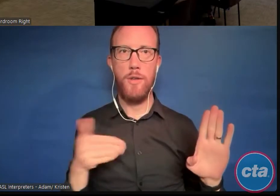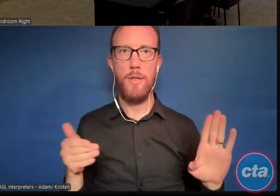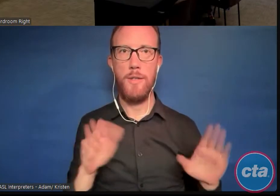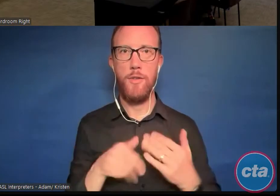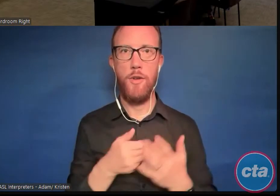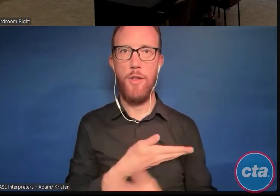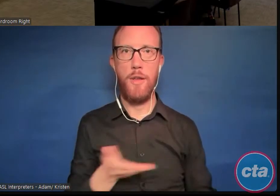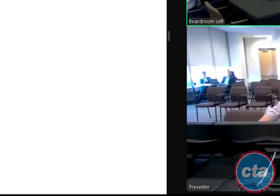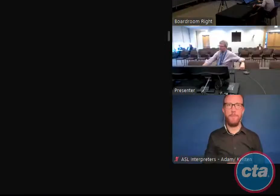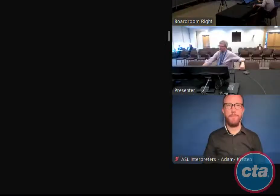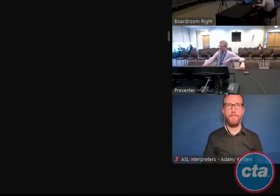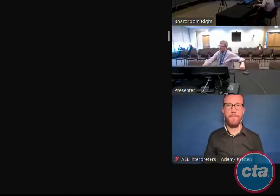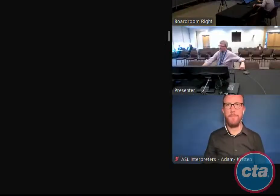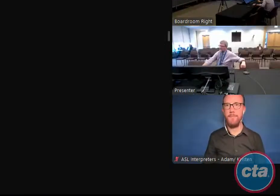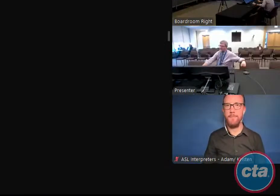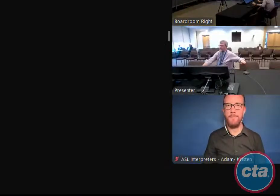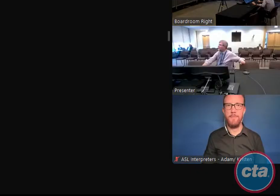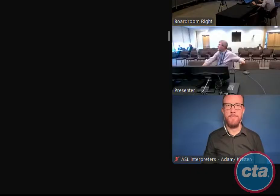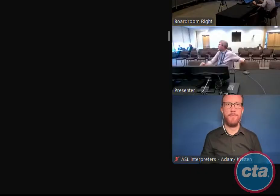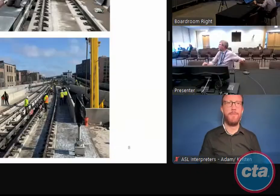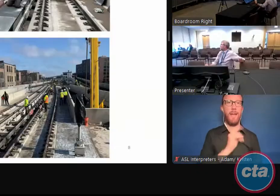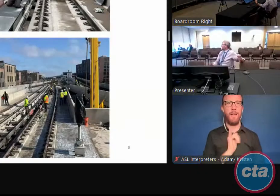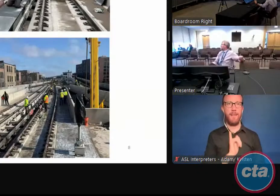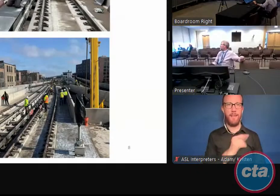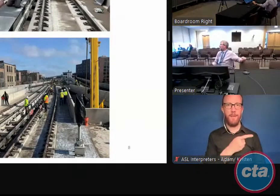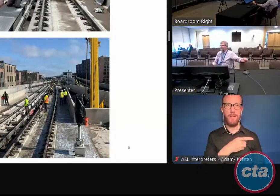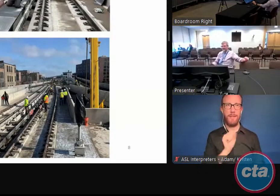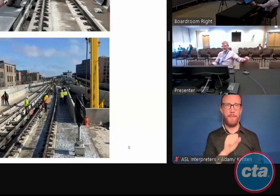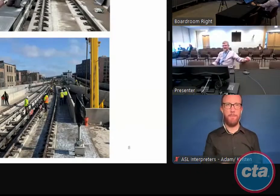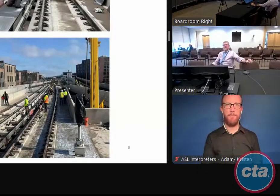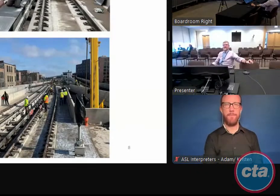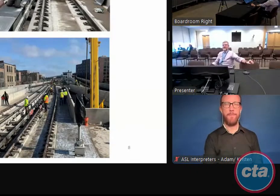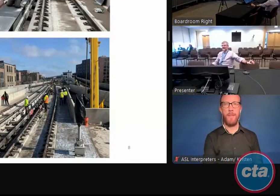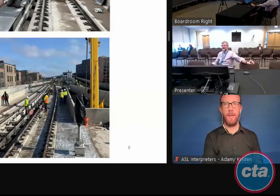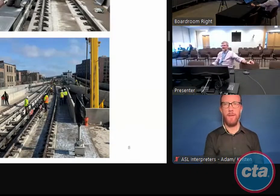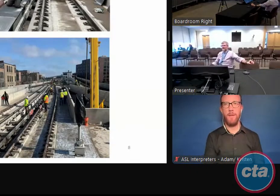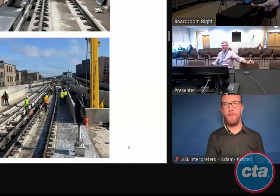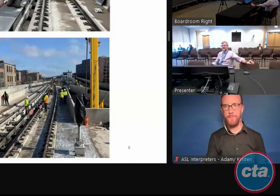I think oh, there you go. There we go. So,